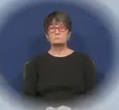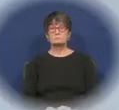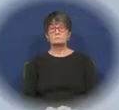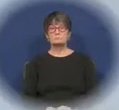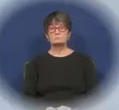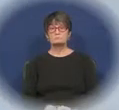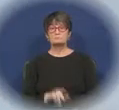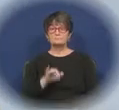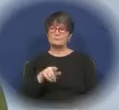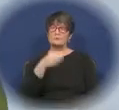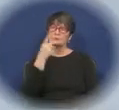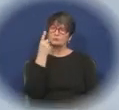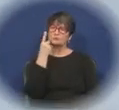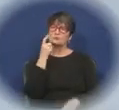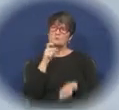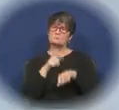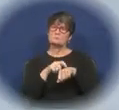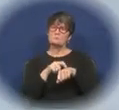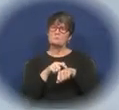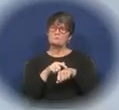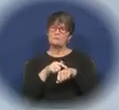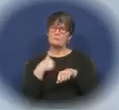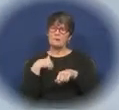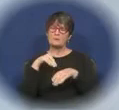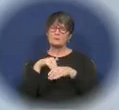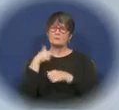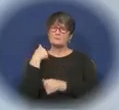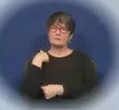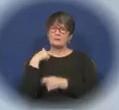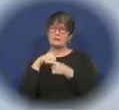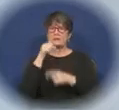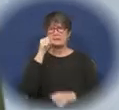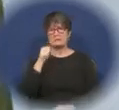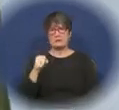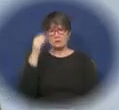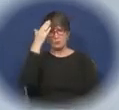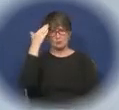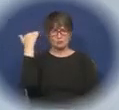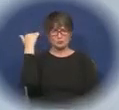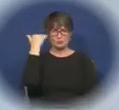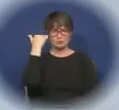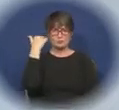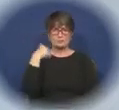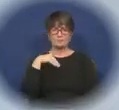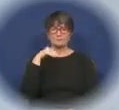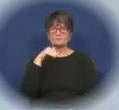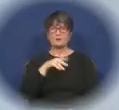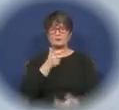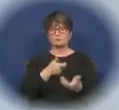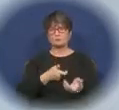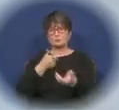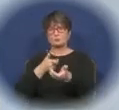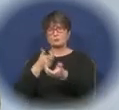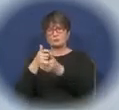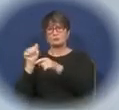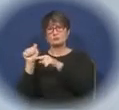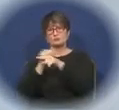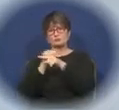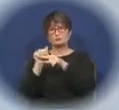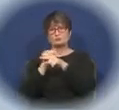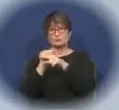There was this one time when I was in the army in South Korea, and we were at the firing range practicing